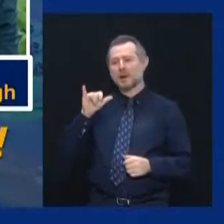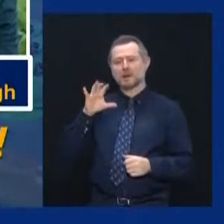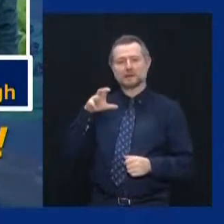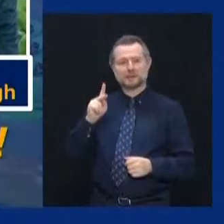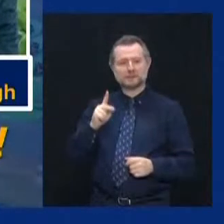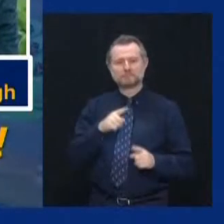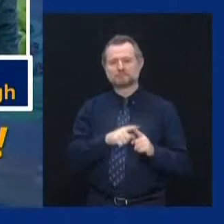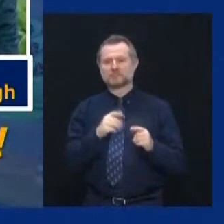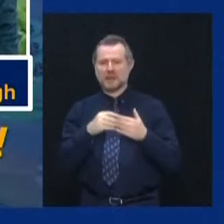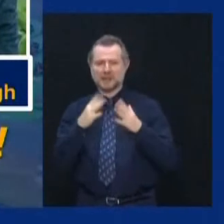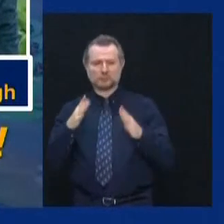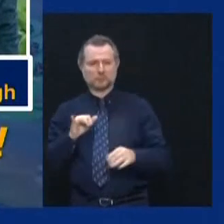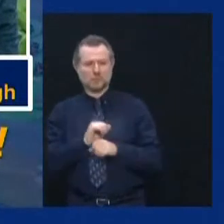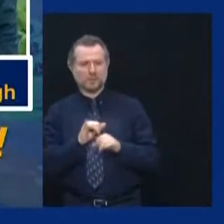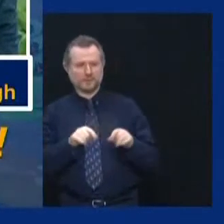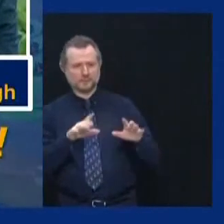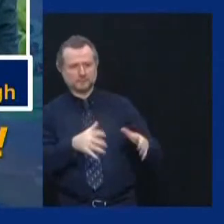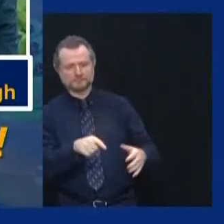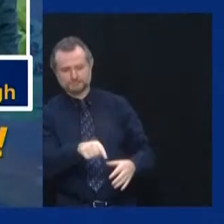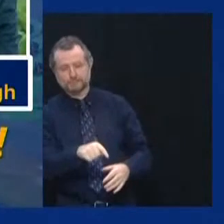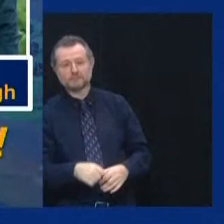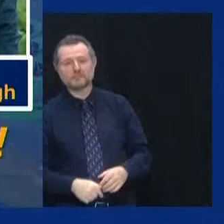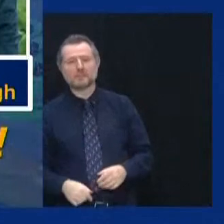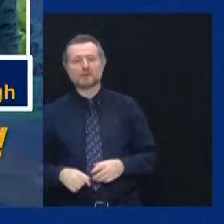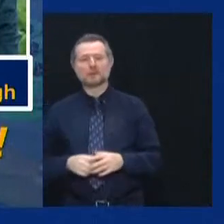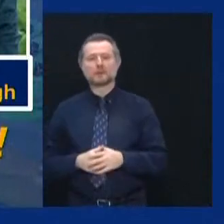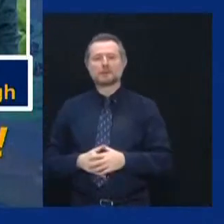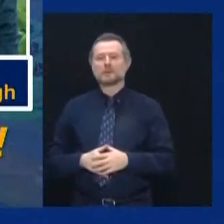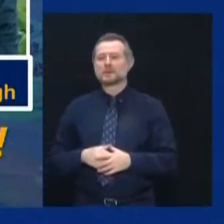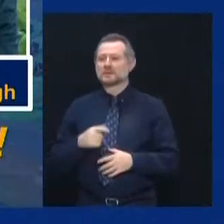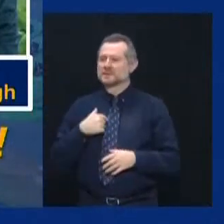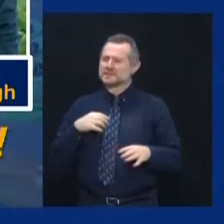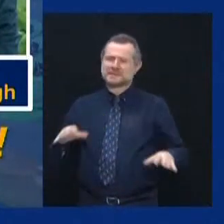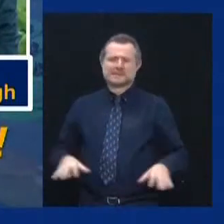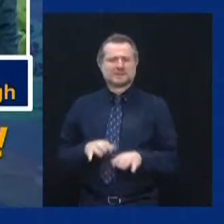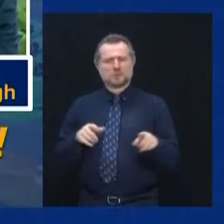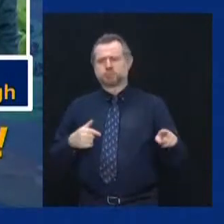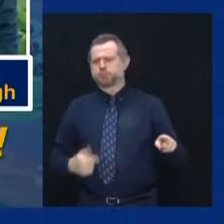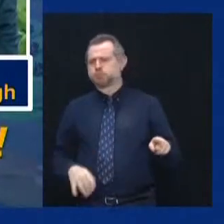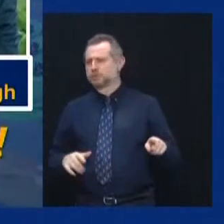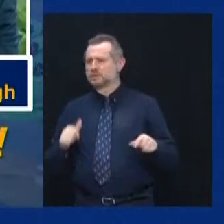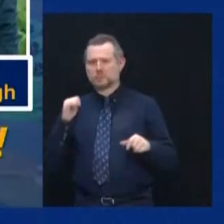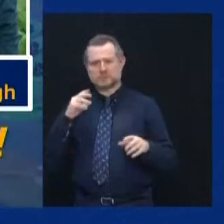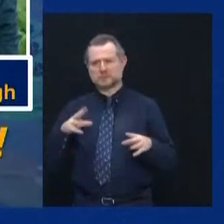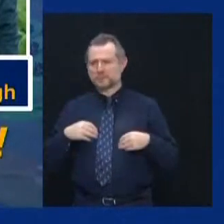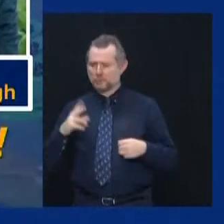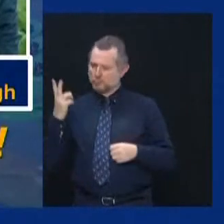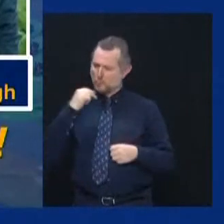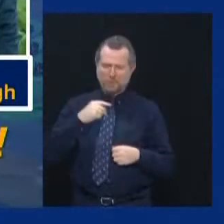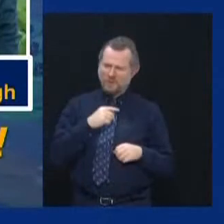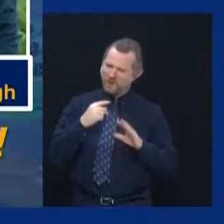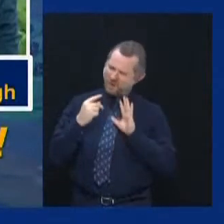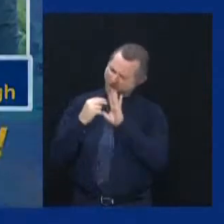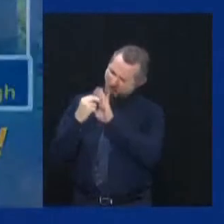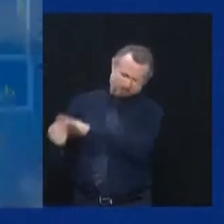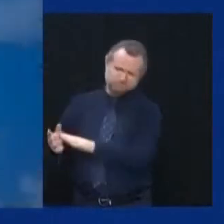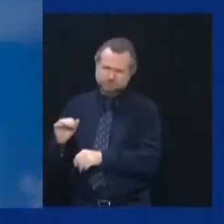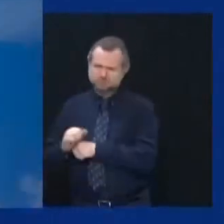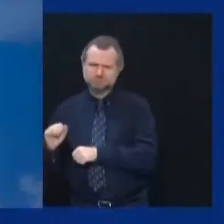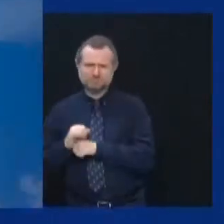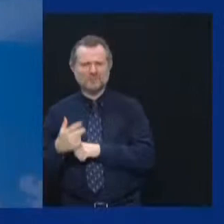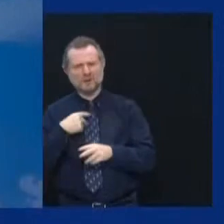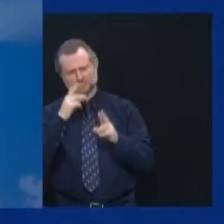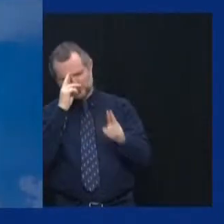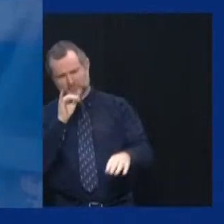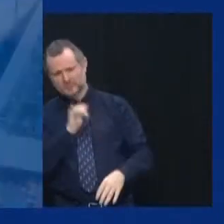this effort and wouldn't take no for an answer, and I respect that. But that is good